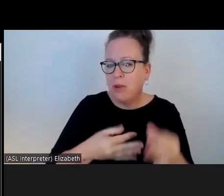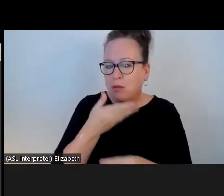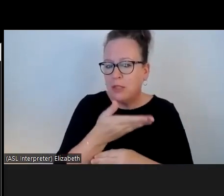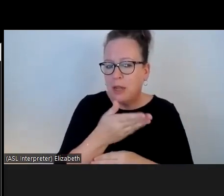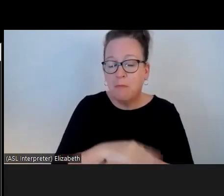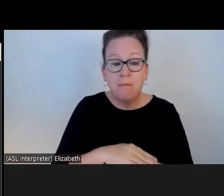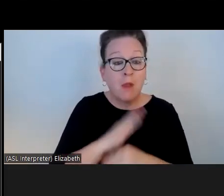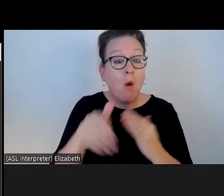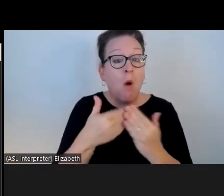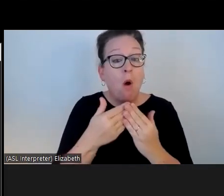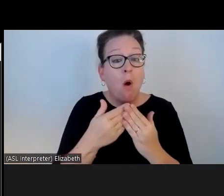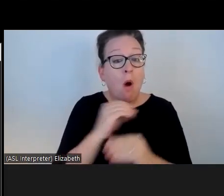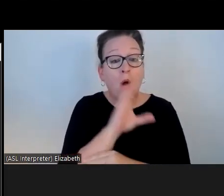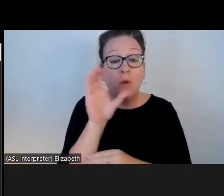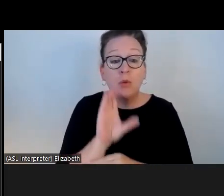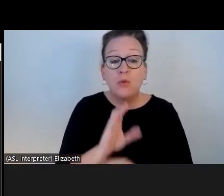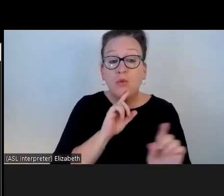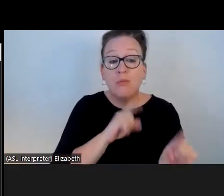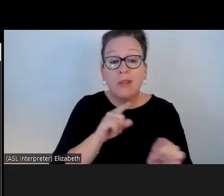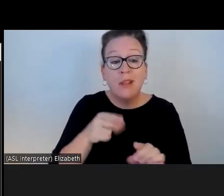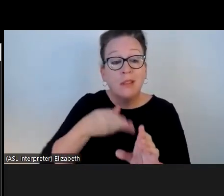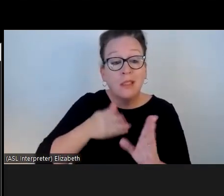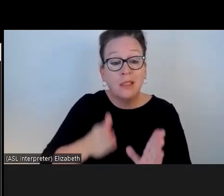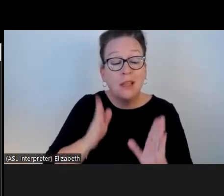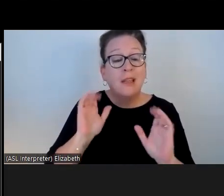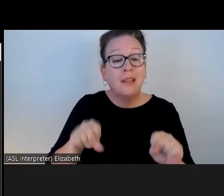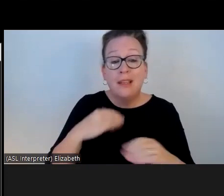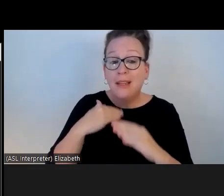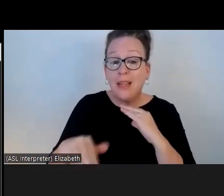Virtual attendees, if they face any issues, can send an email to